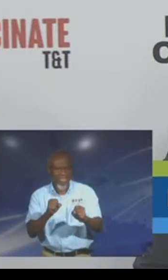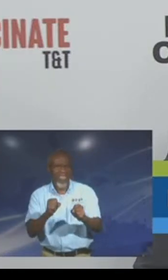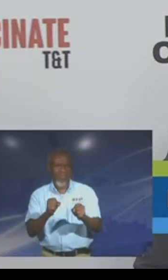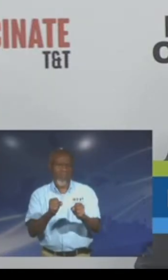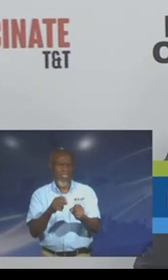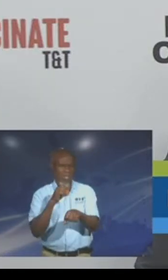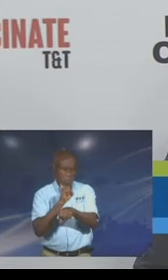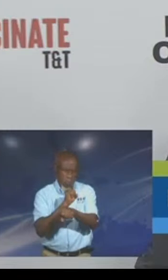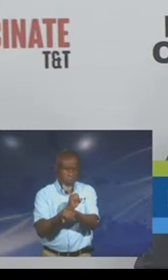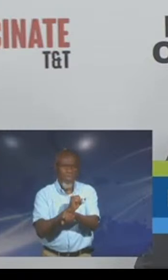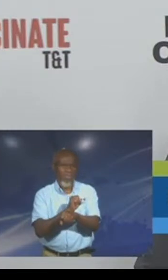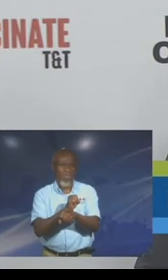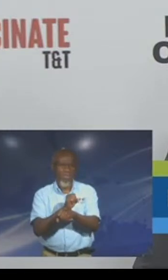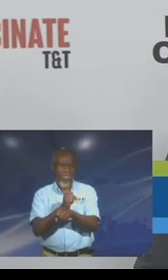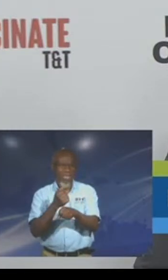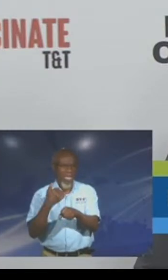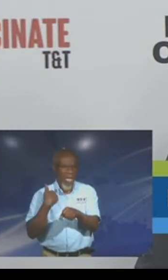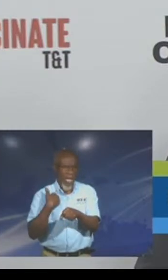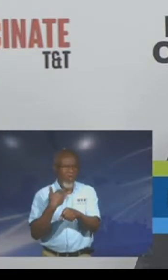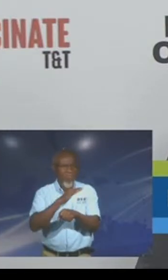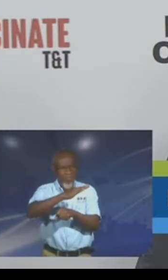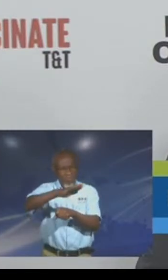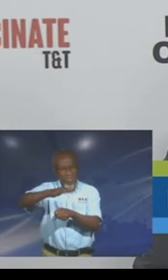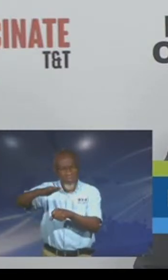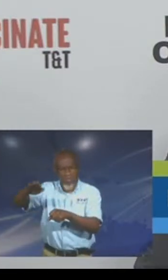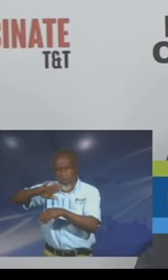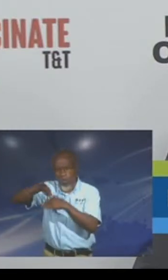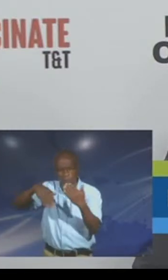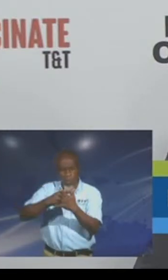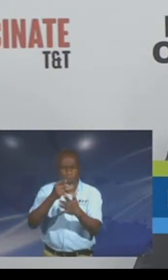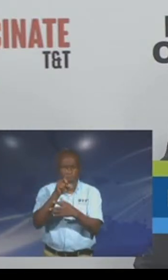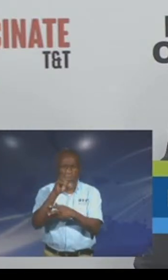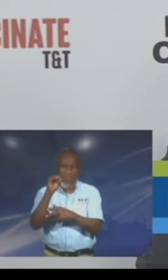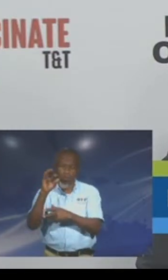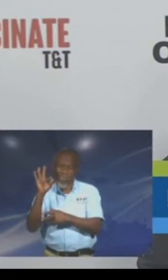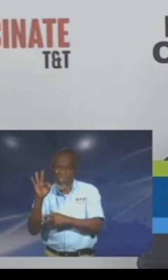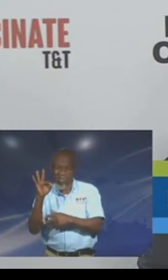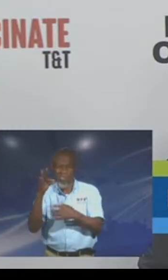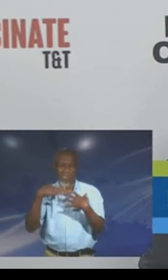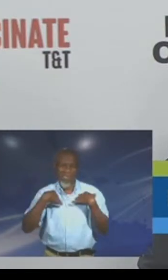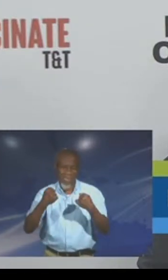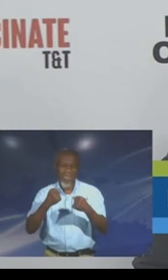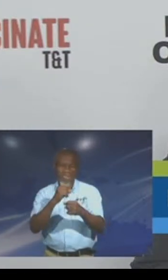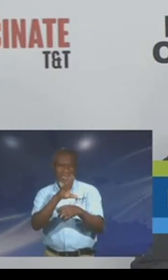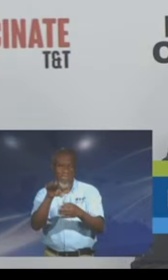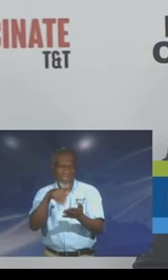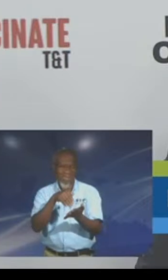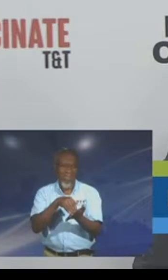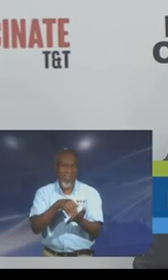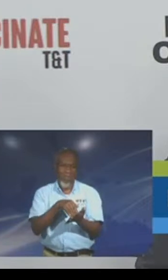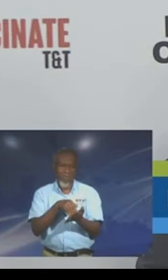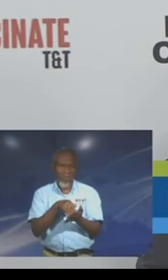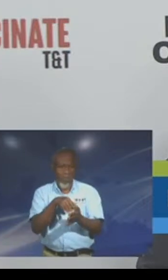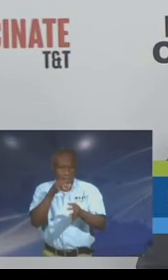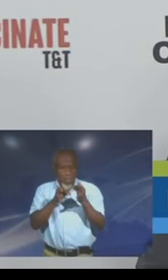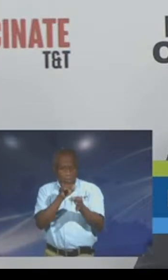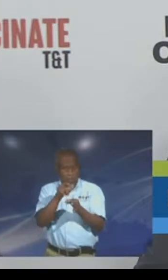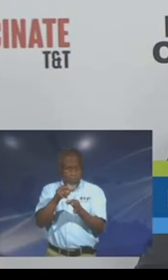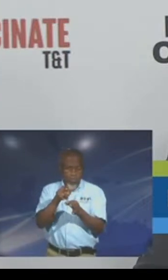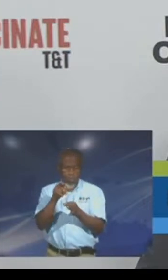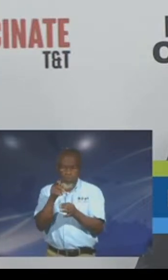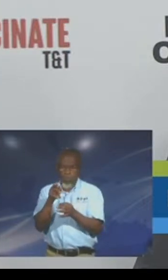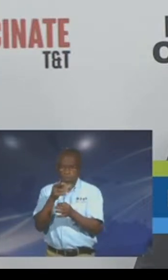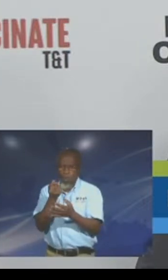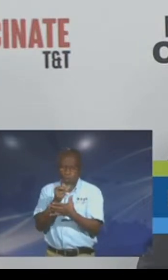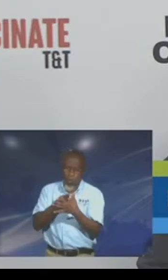at all our health centers, all 109 health centers across Trinidad and Tobago. And if you or your relative,